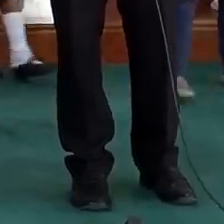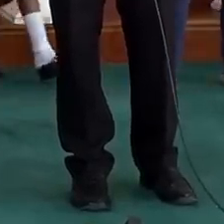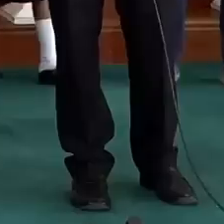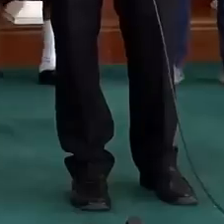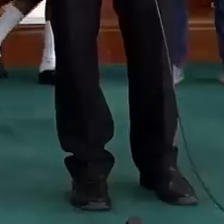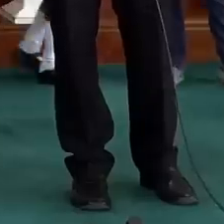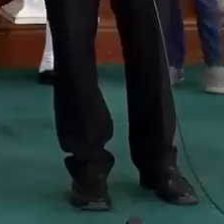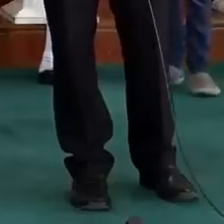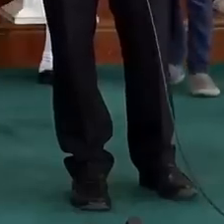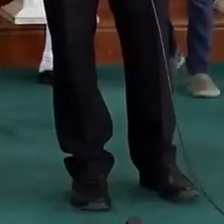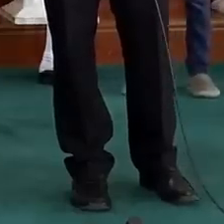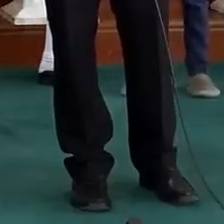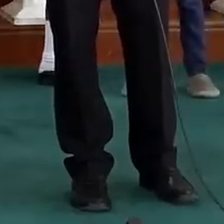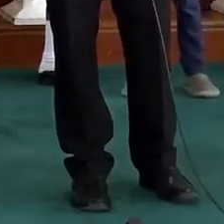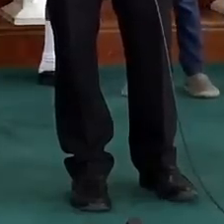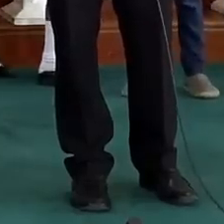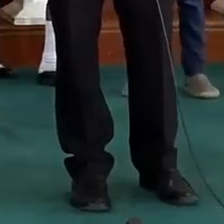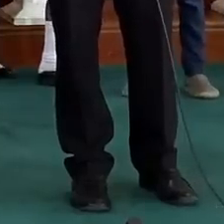Come, Mama, come, Papa, come.